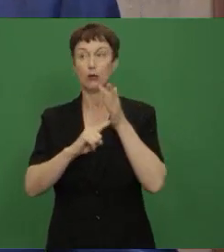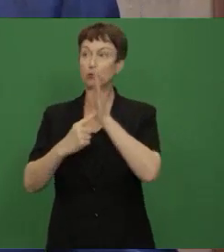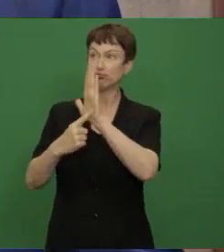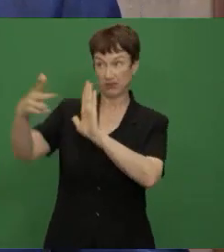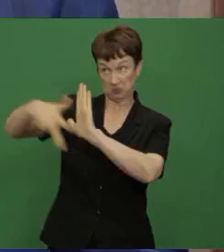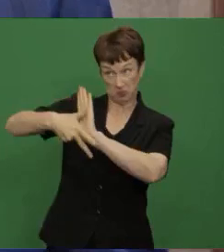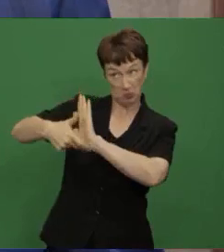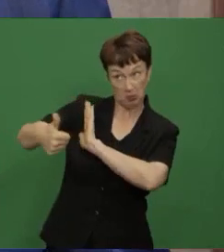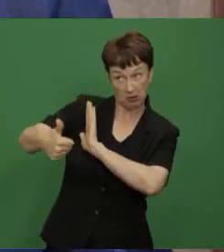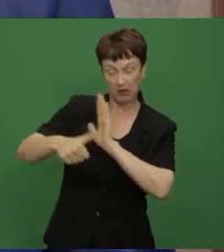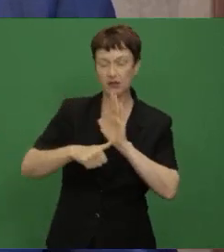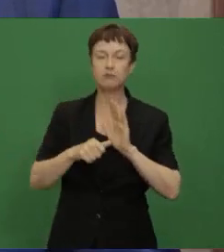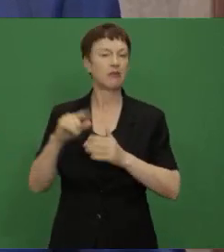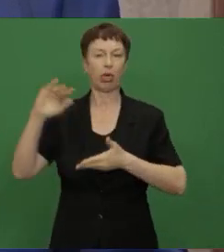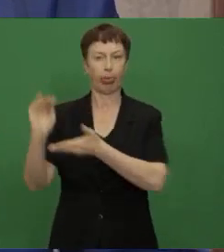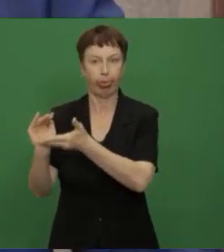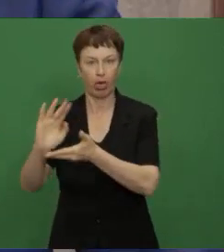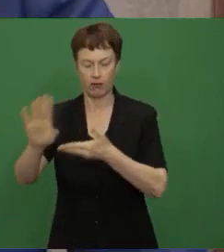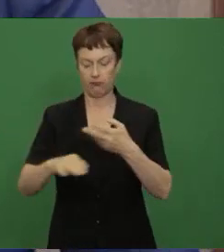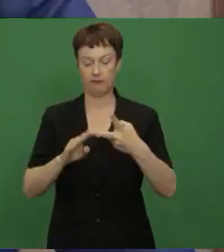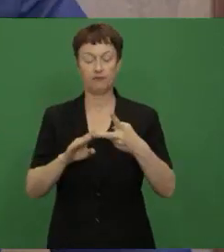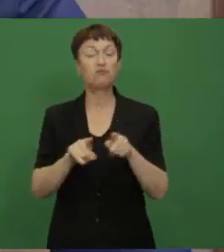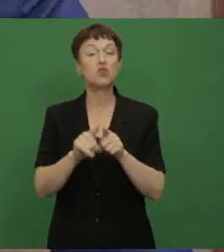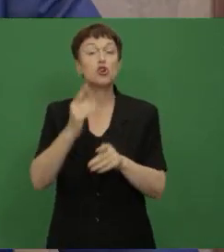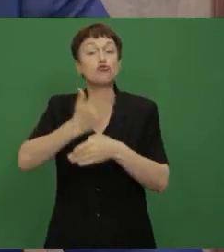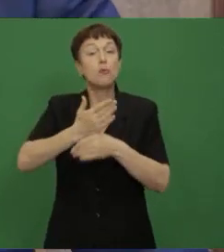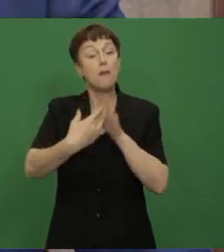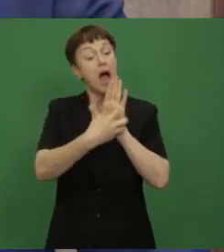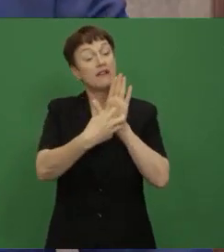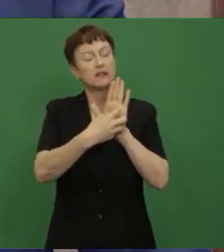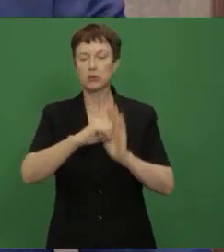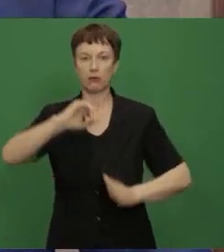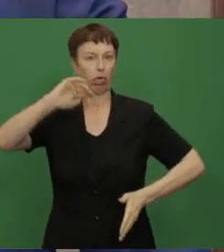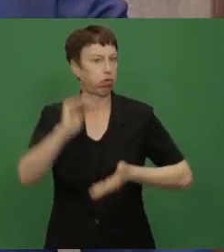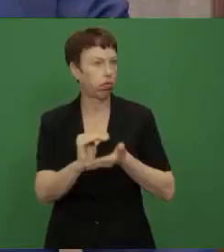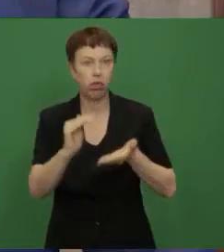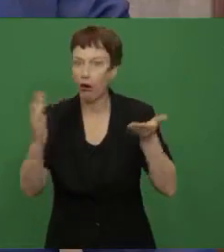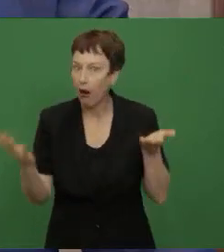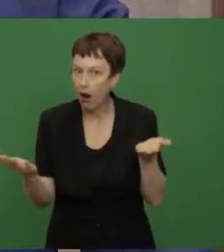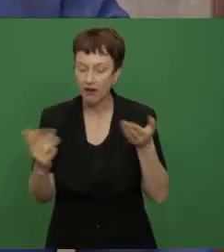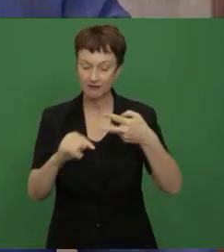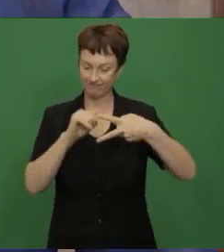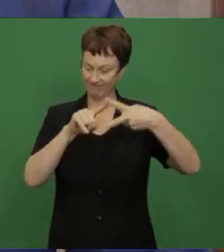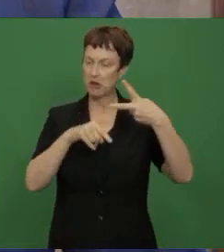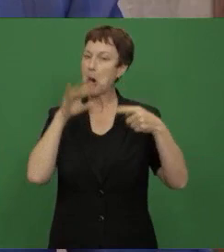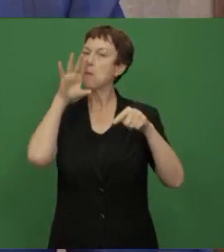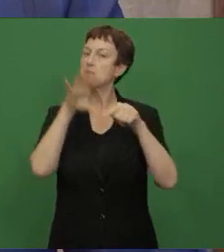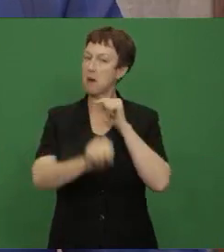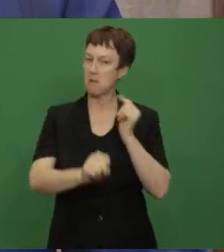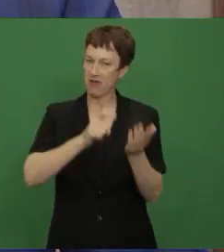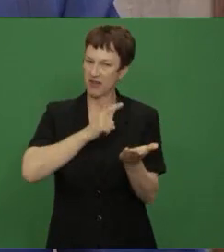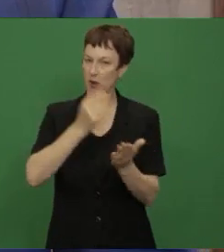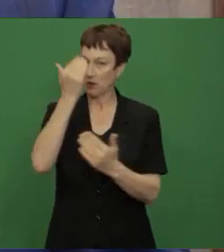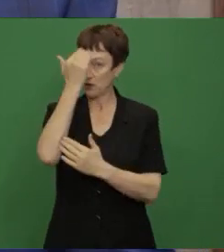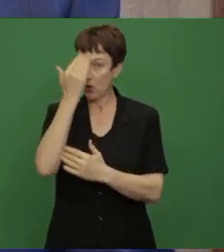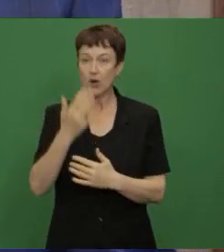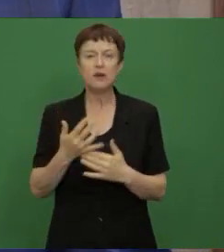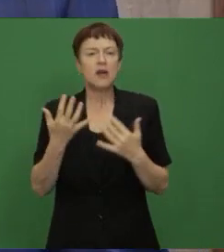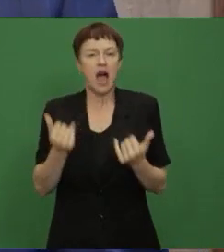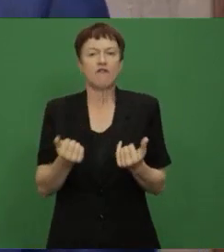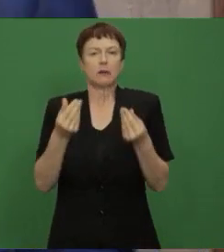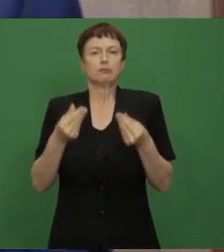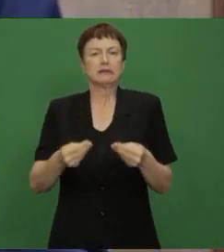job advertisement space. The RMB BER Business Confidence